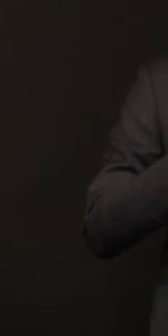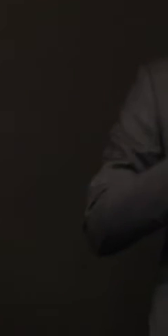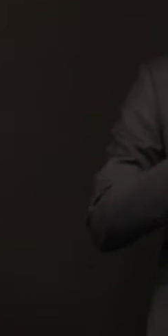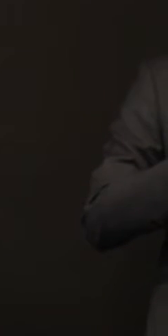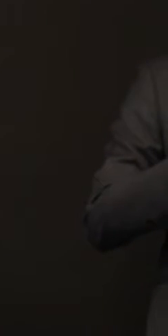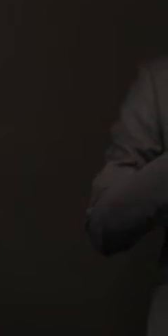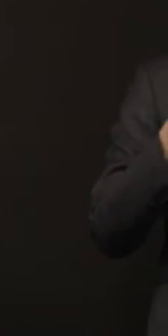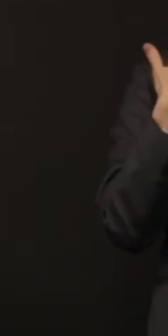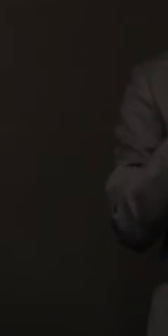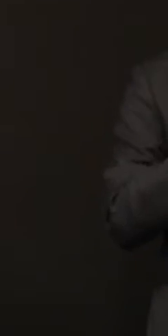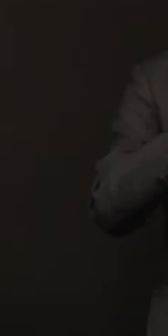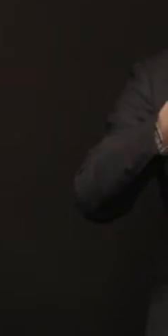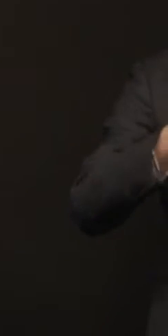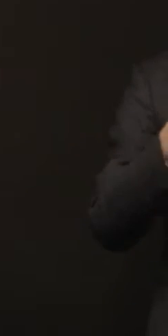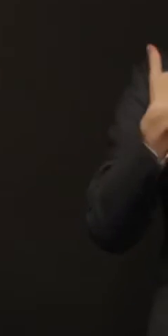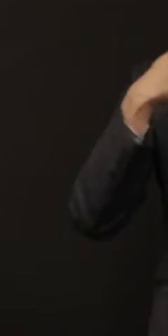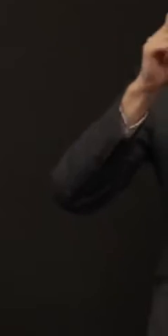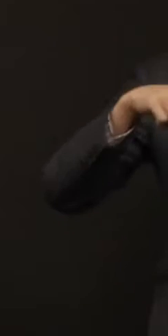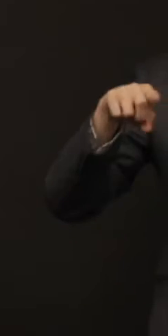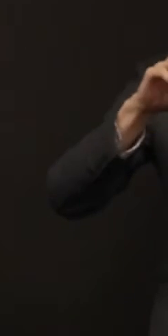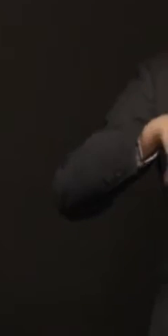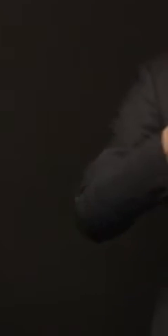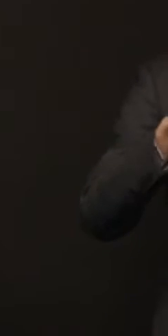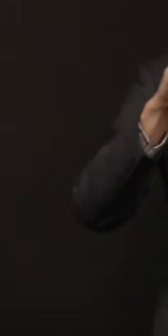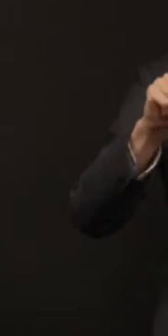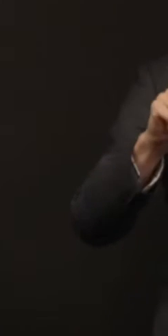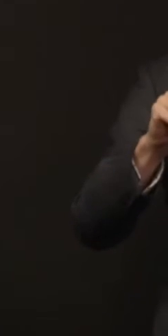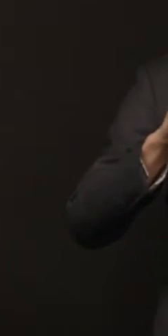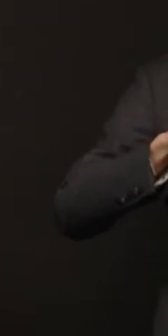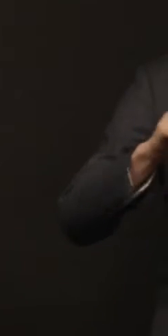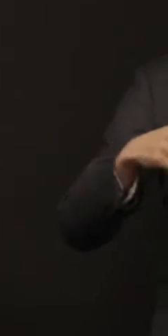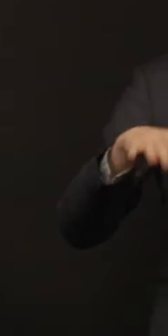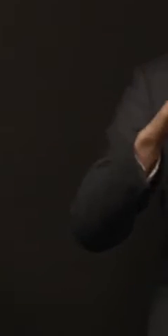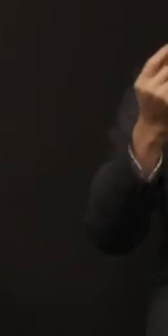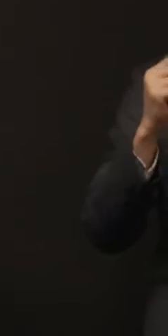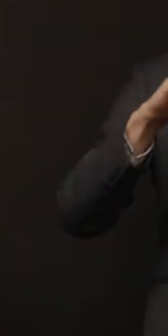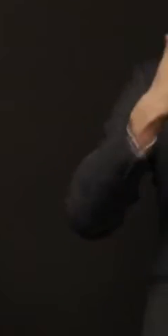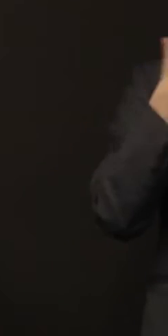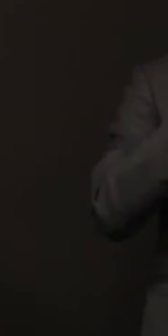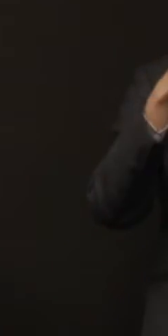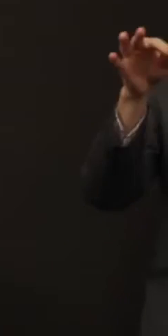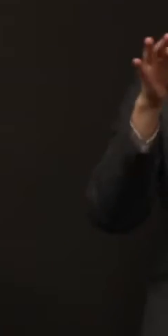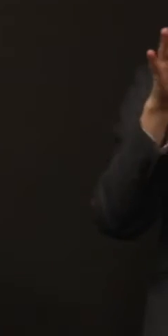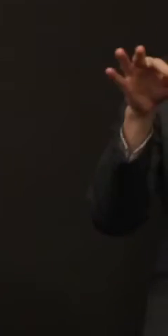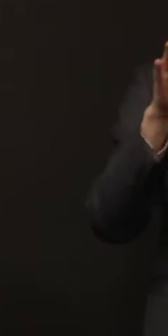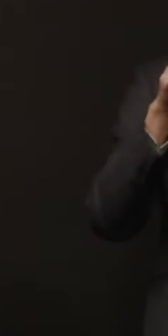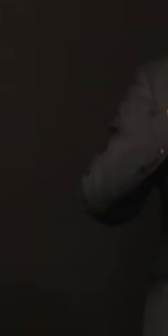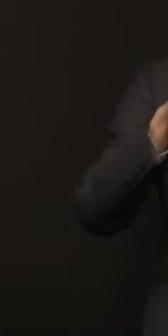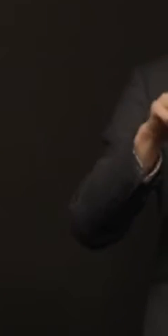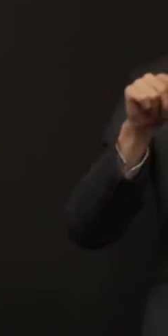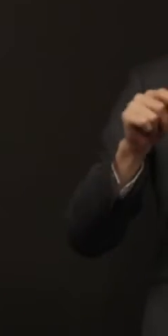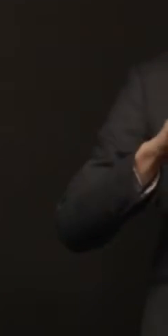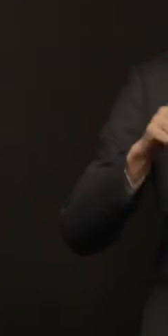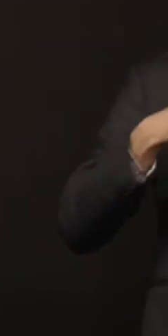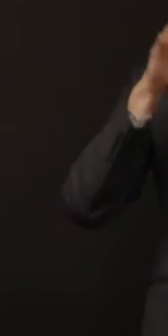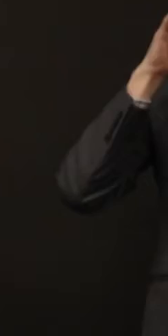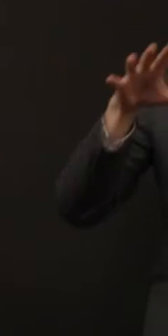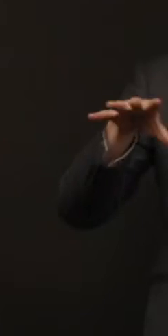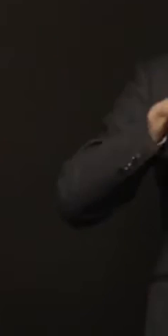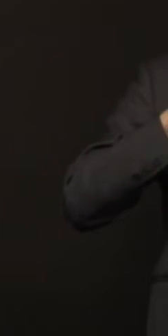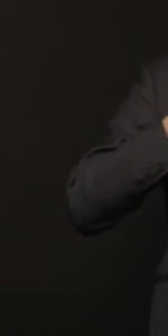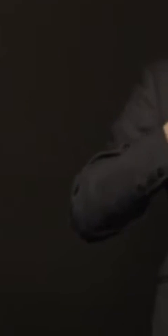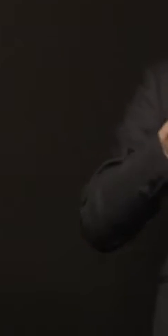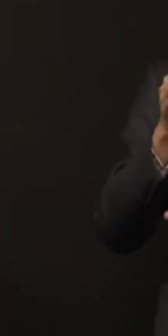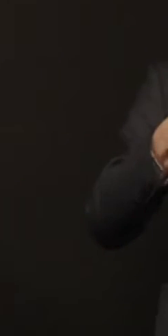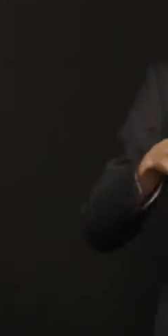have disabilities of different kind. It just depends on how you define them. But I will accept this on in the